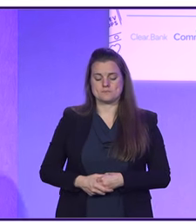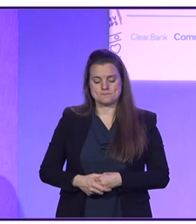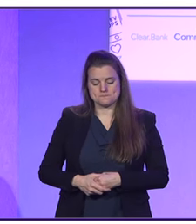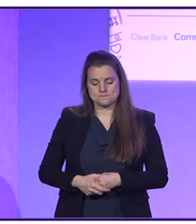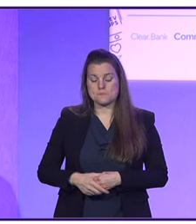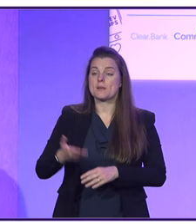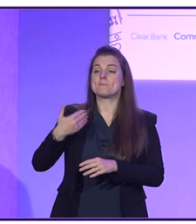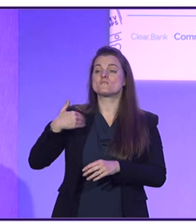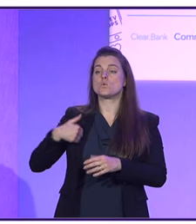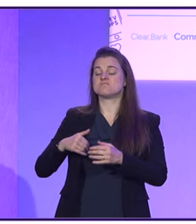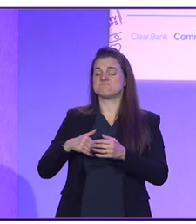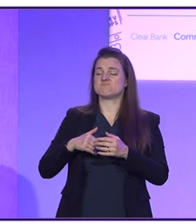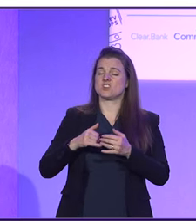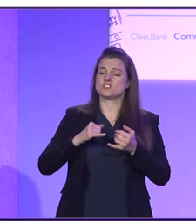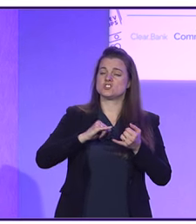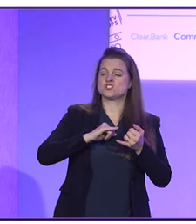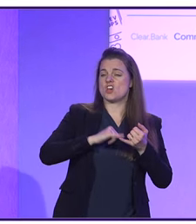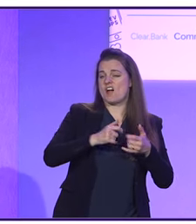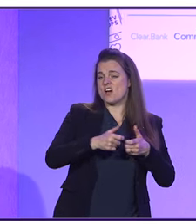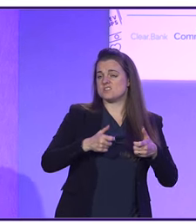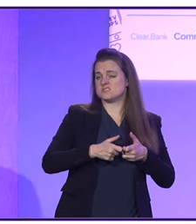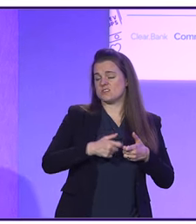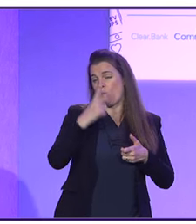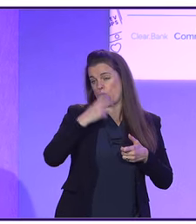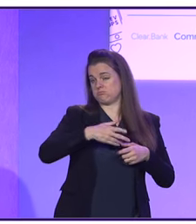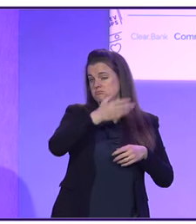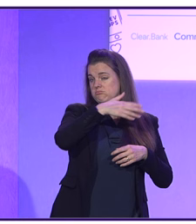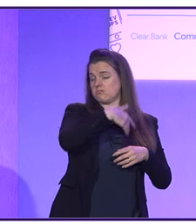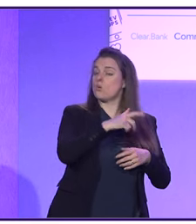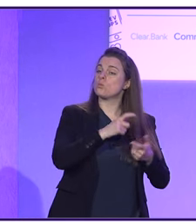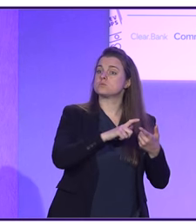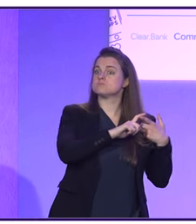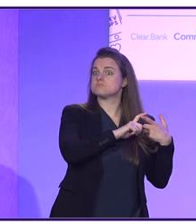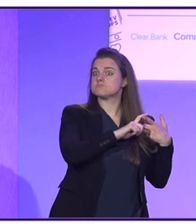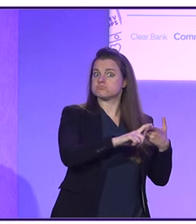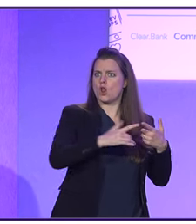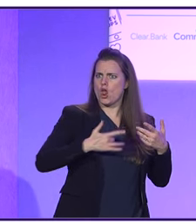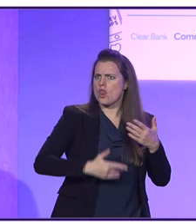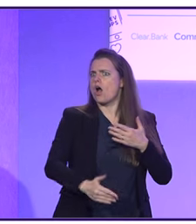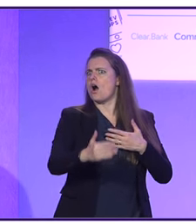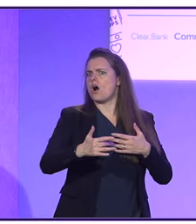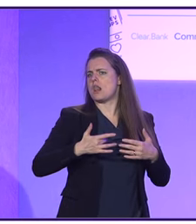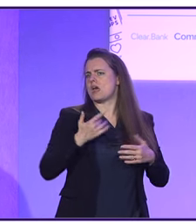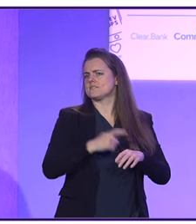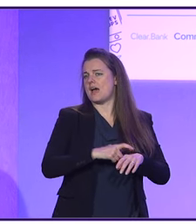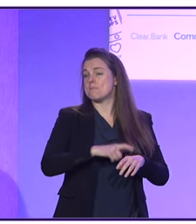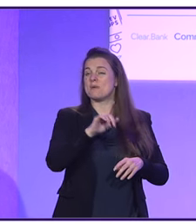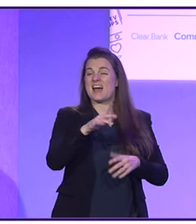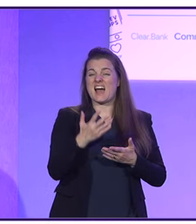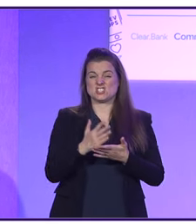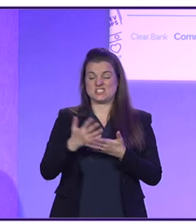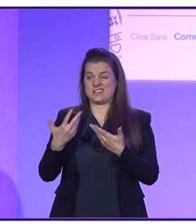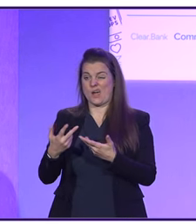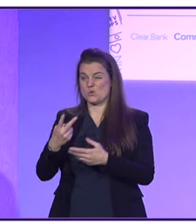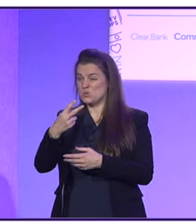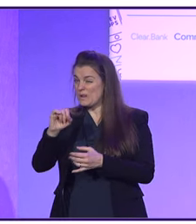be servers would live for longer than me, and now they are, you know, a 20-second server is very, very normal to run a job and